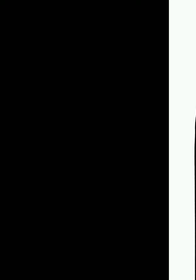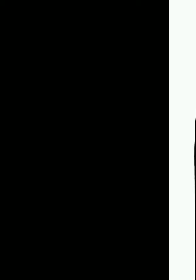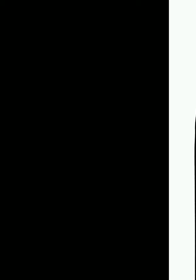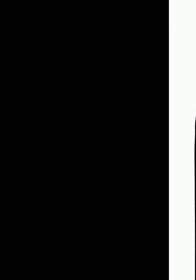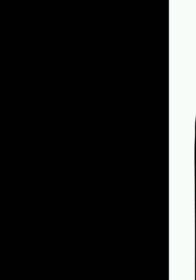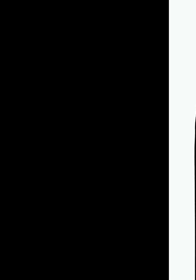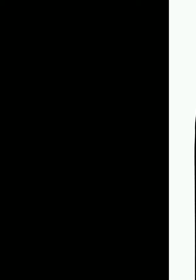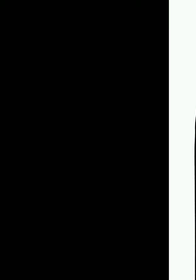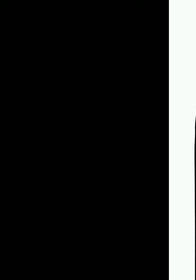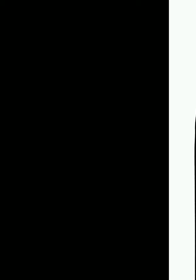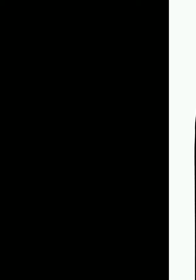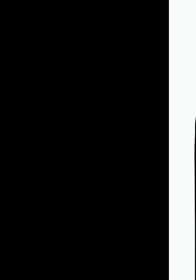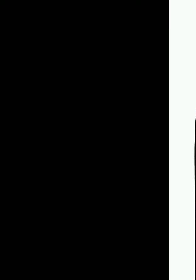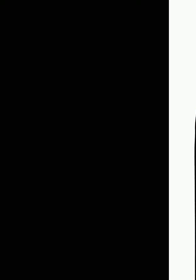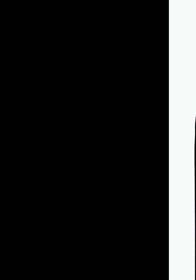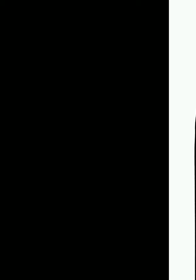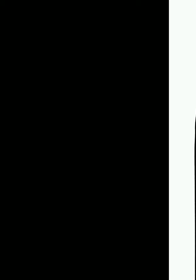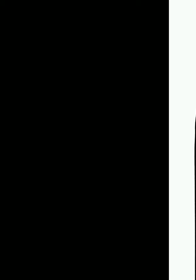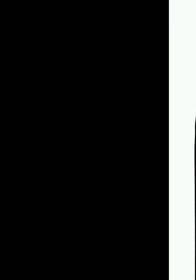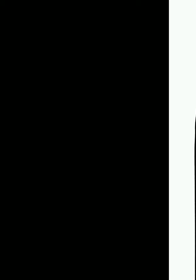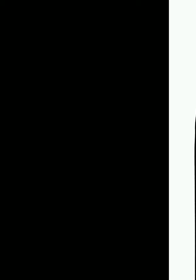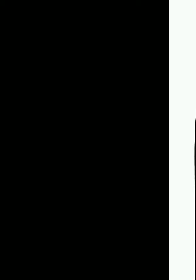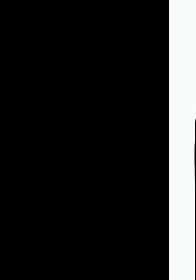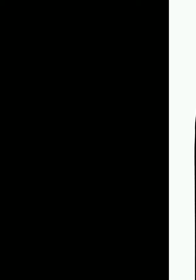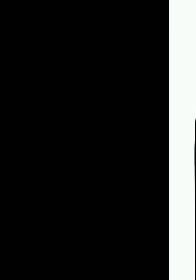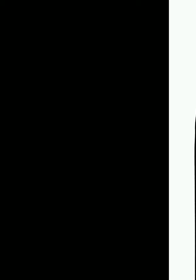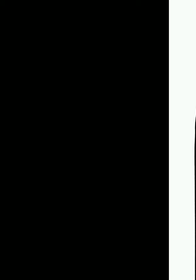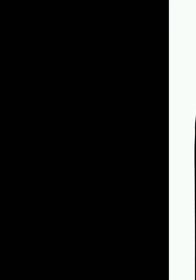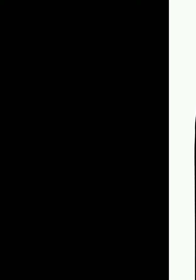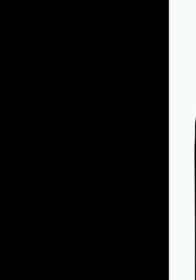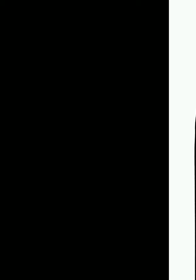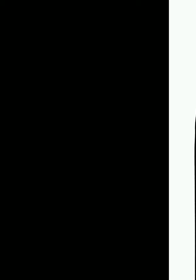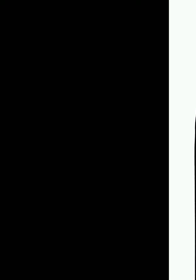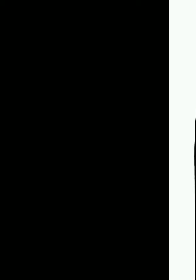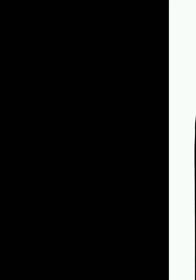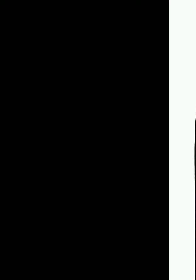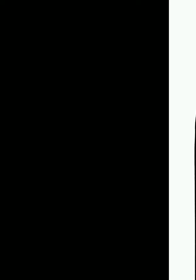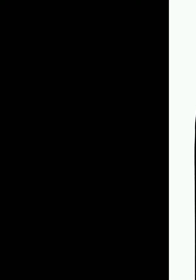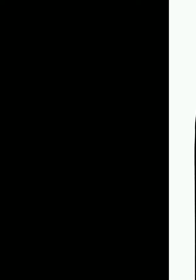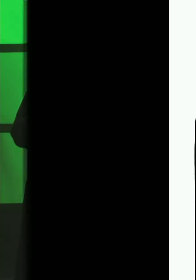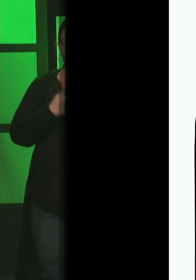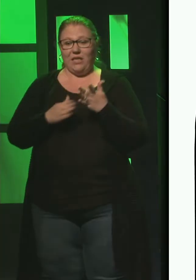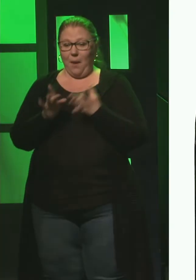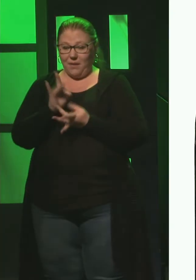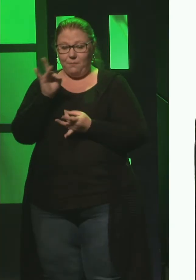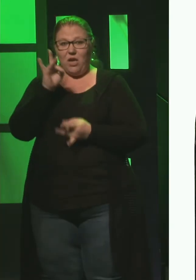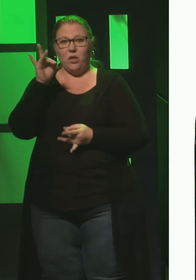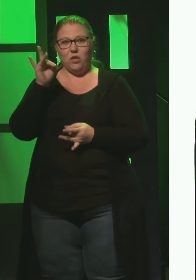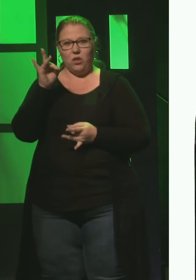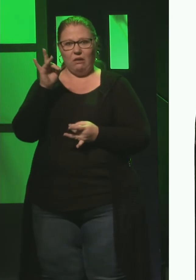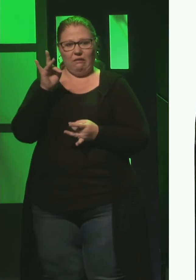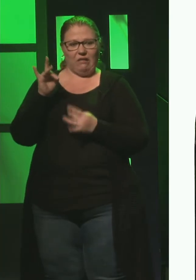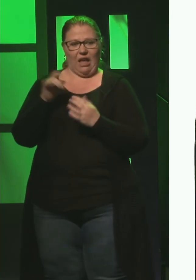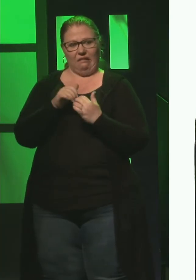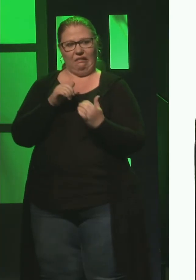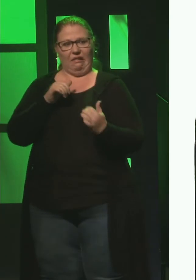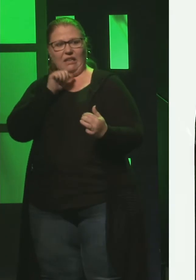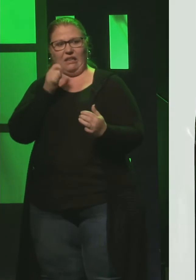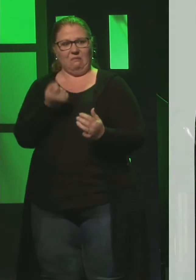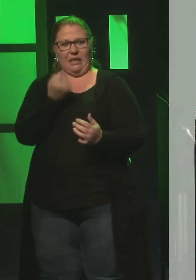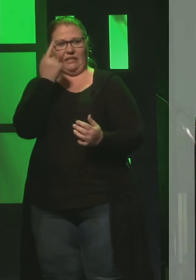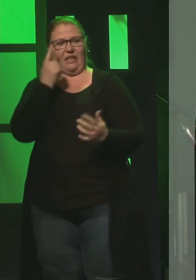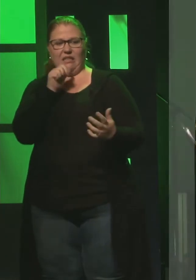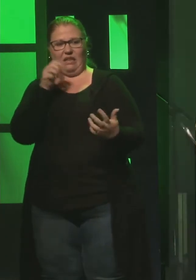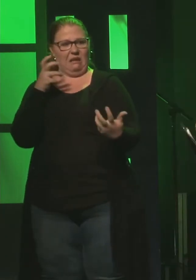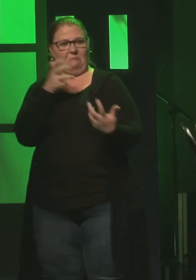thought that was powerful. Right? Like we don't, like this doesn't make sense to us. There's some like spiritual dissonance to that if you're trying